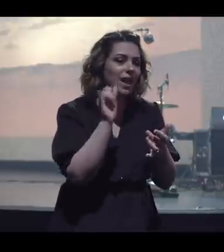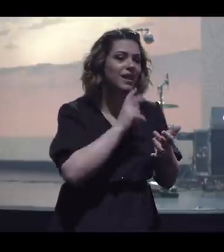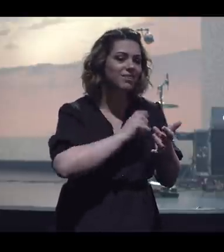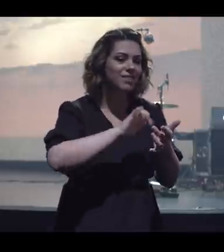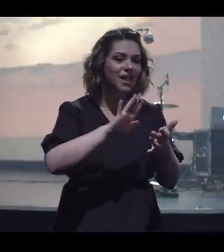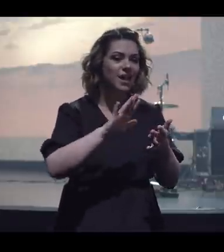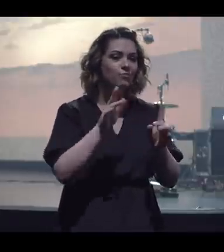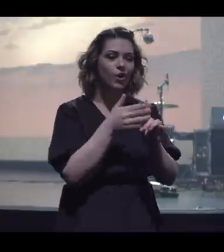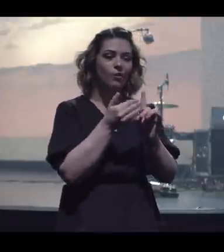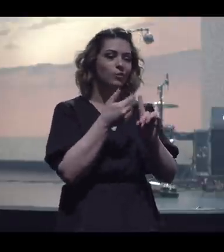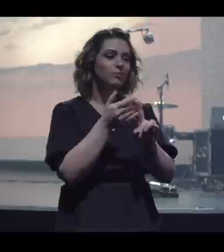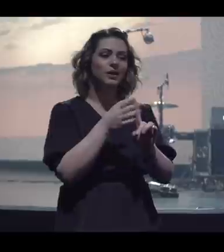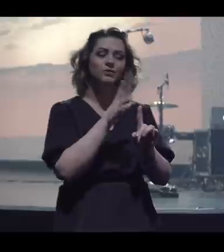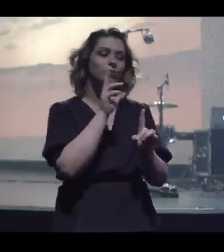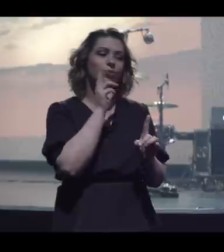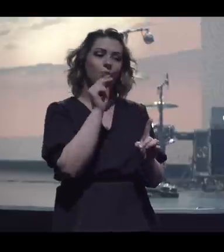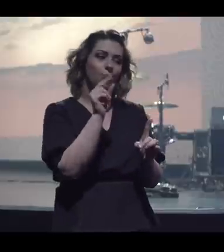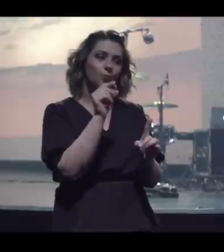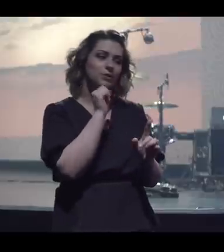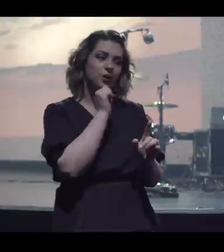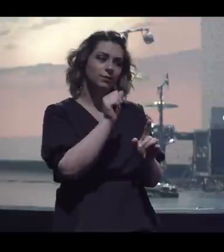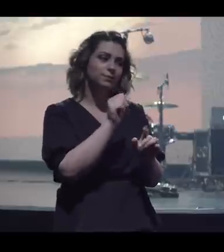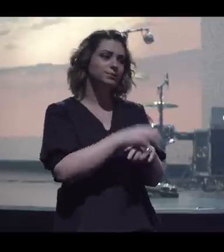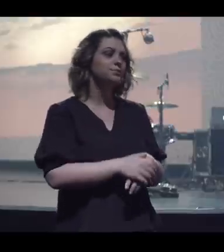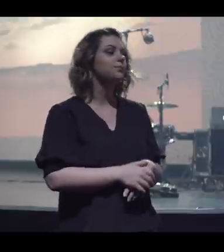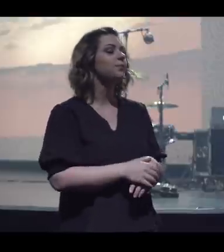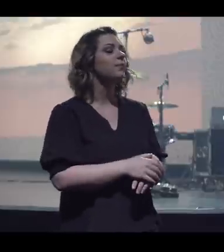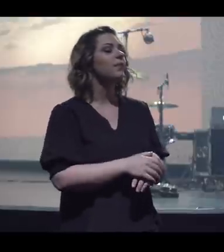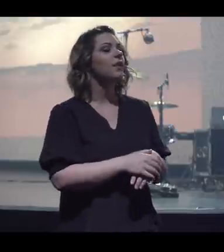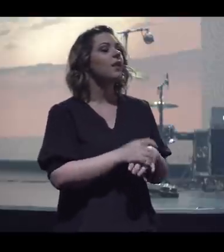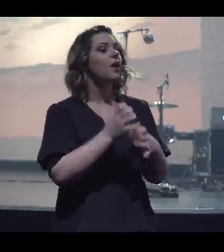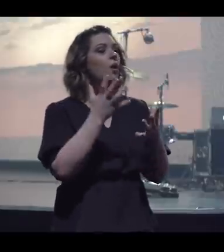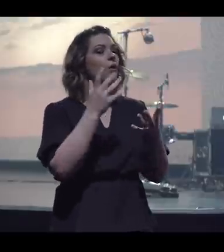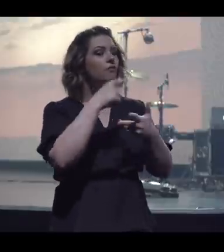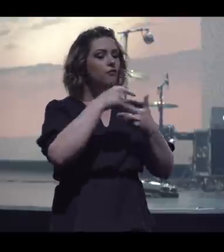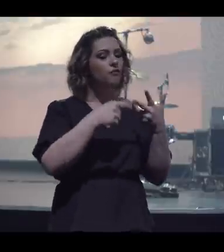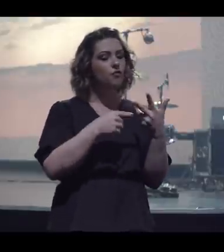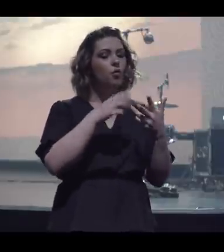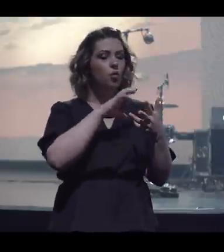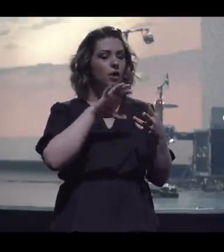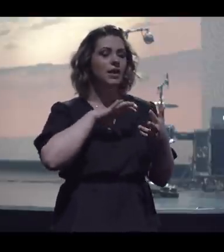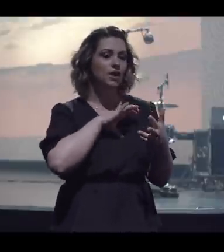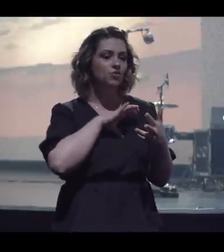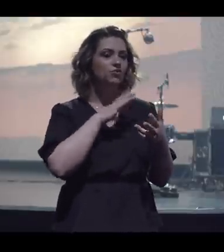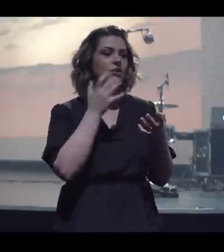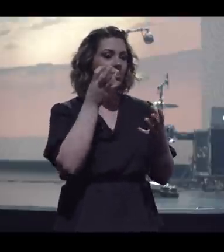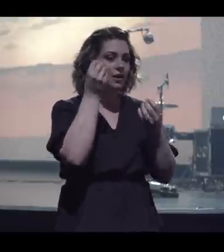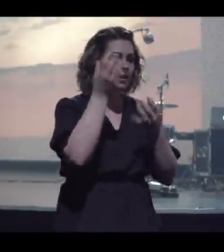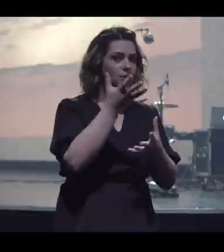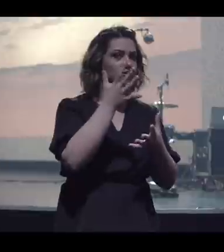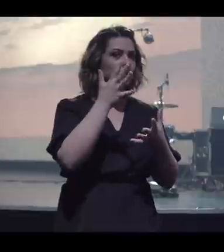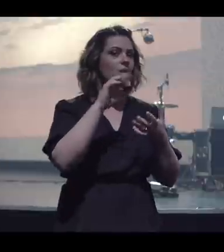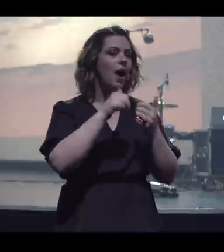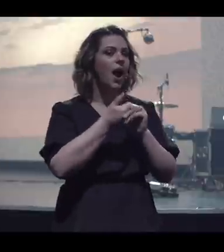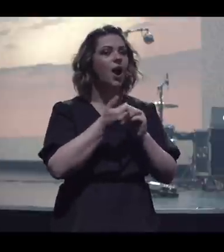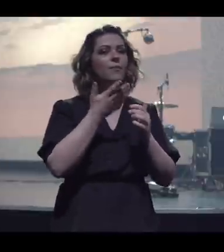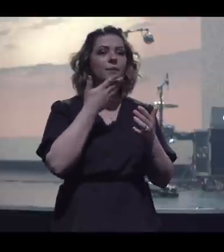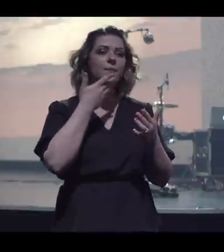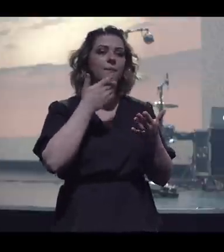of lamb that will teach us how to be better Christians. Here's characteristic number one. Sheep are